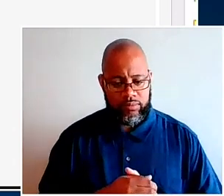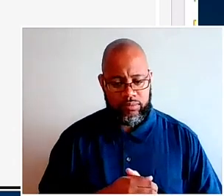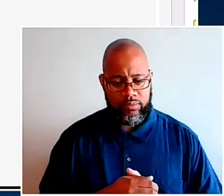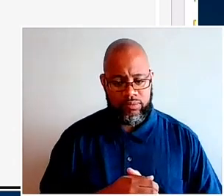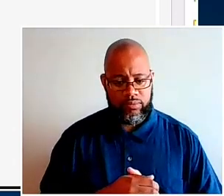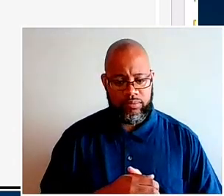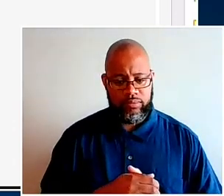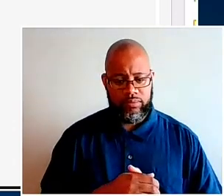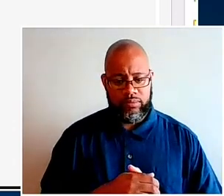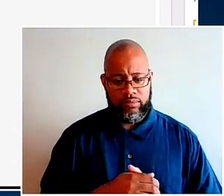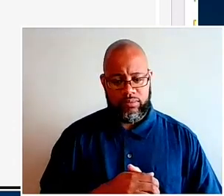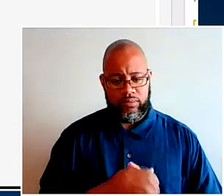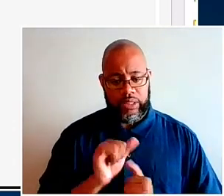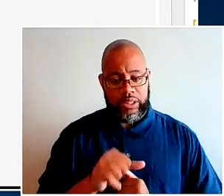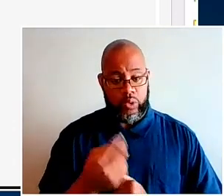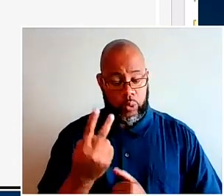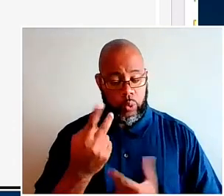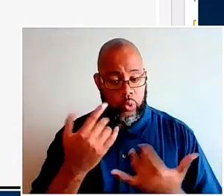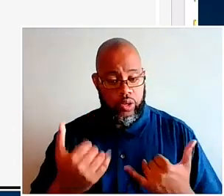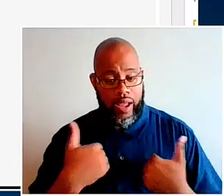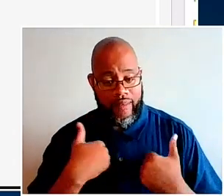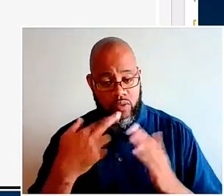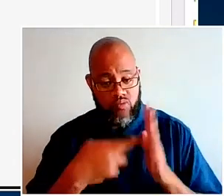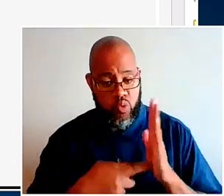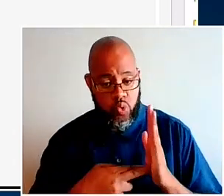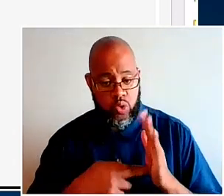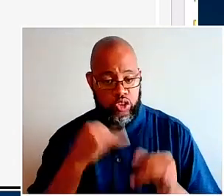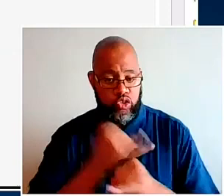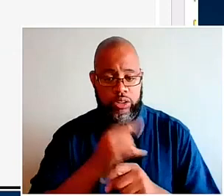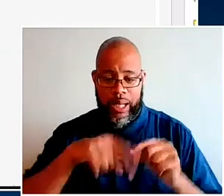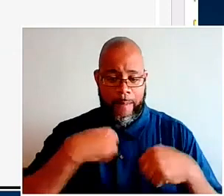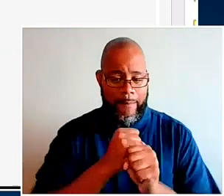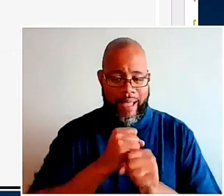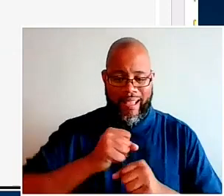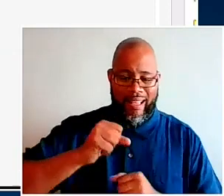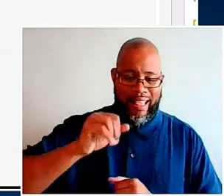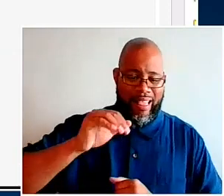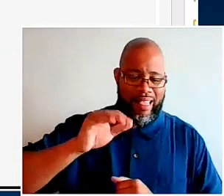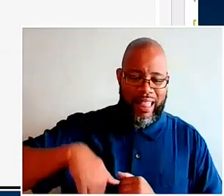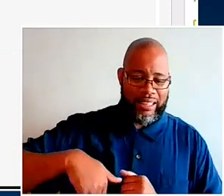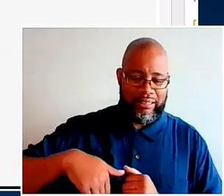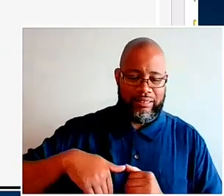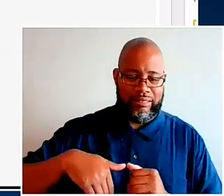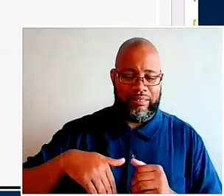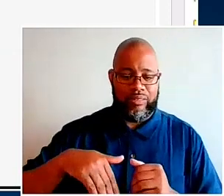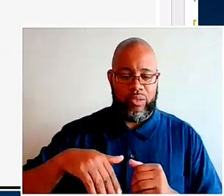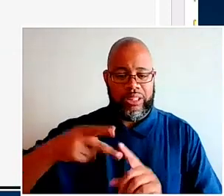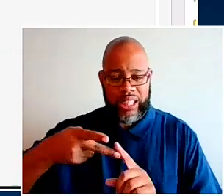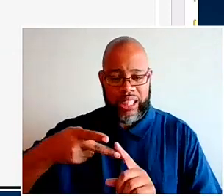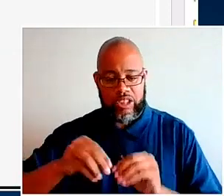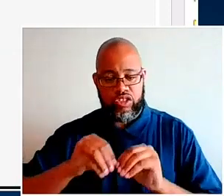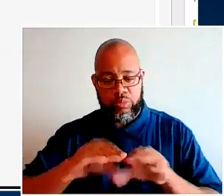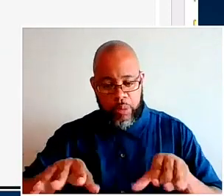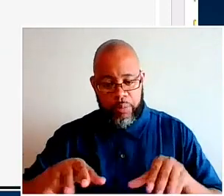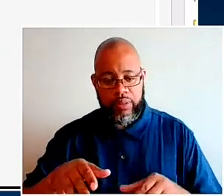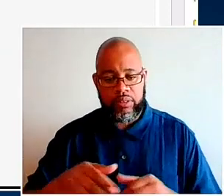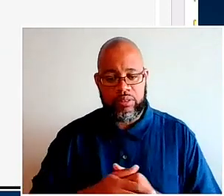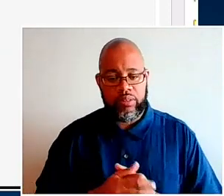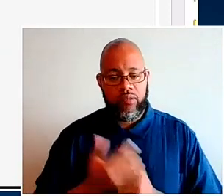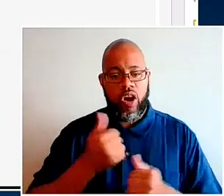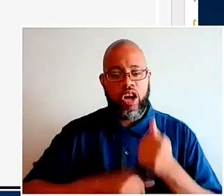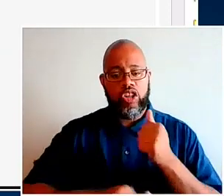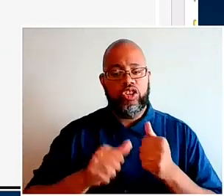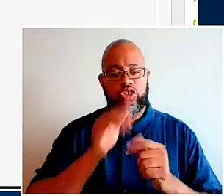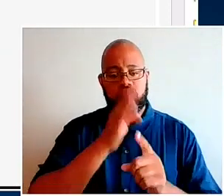4.2, where we currently have the rule an institution may not make a late second or subsequent disbursement of a loan under the direct loan